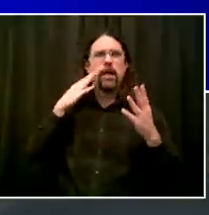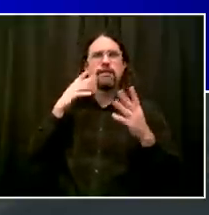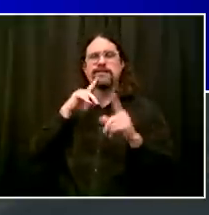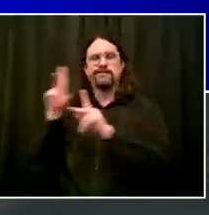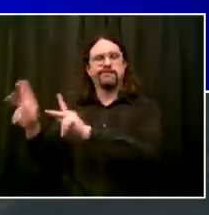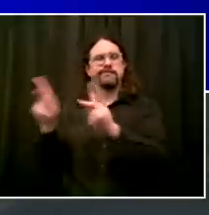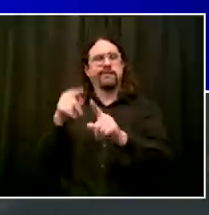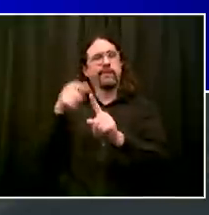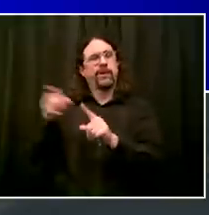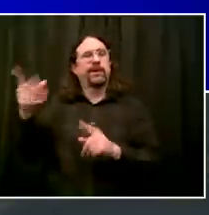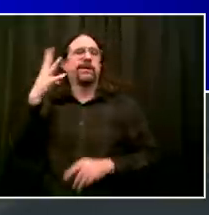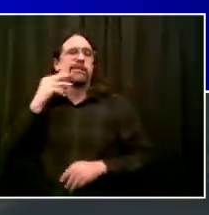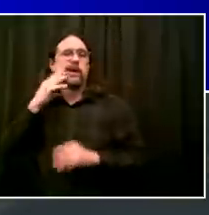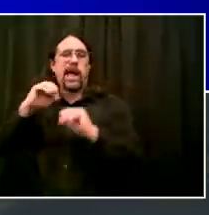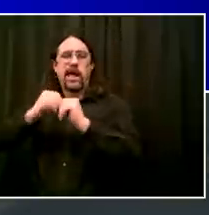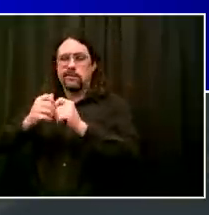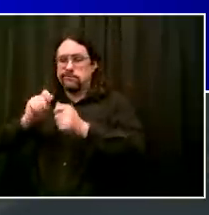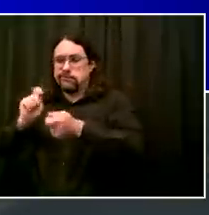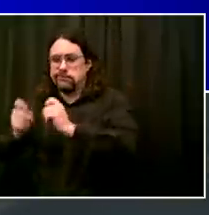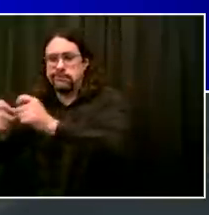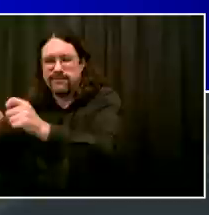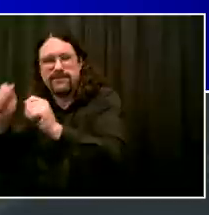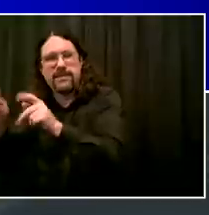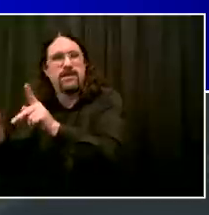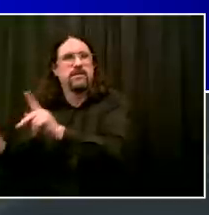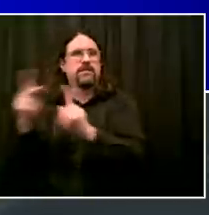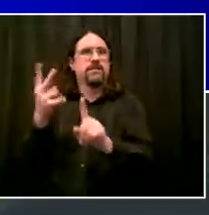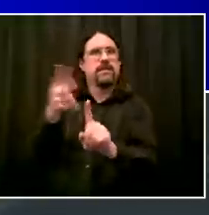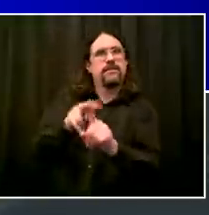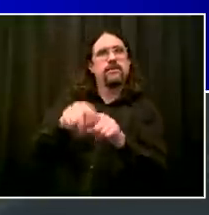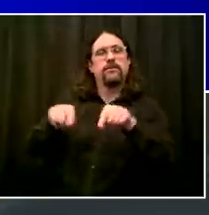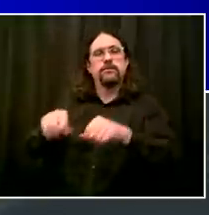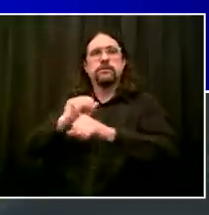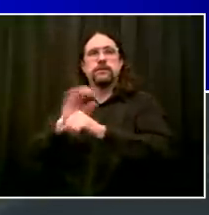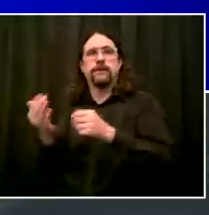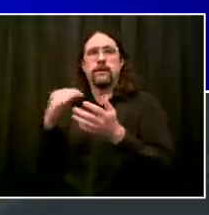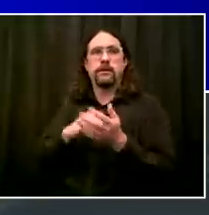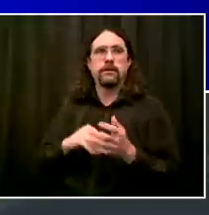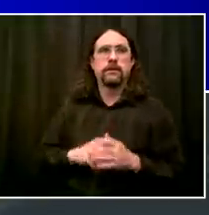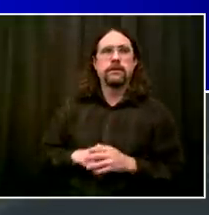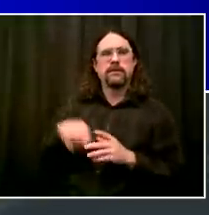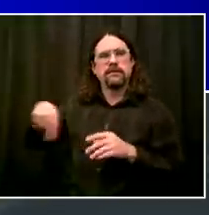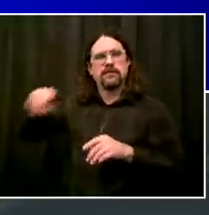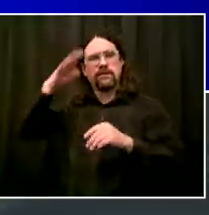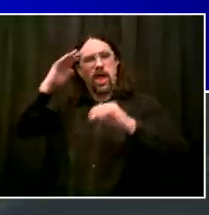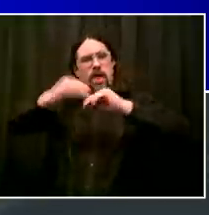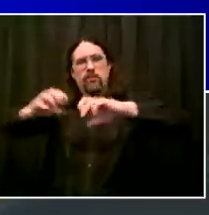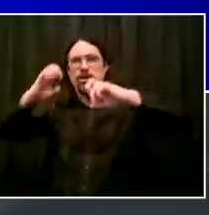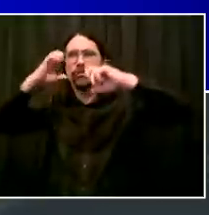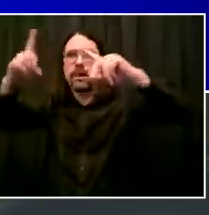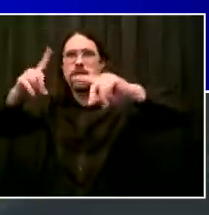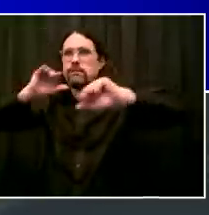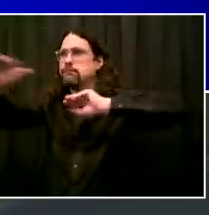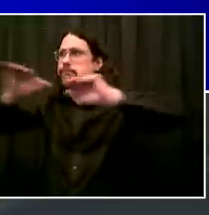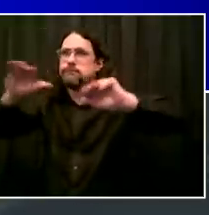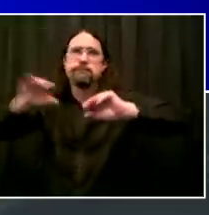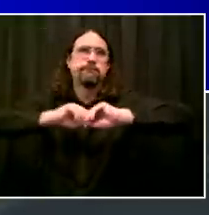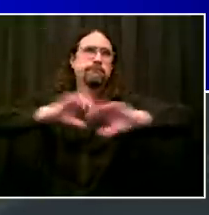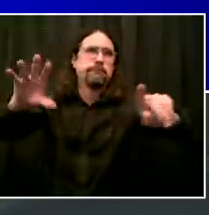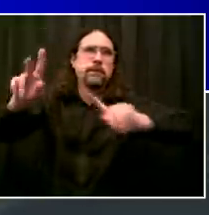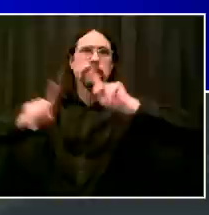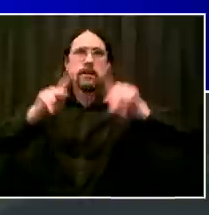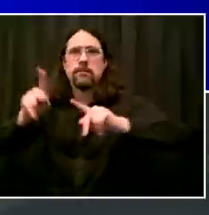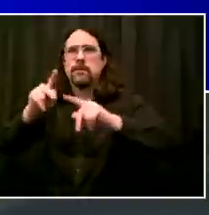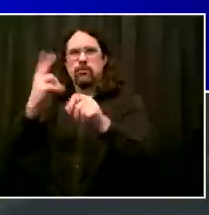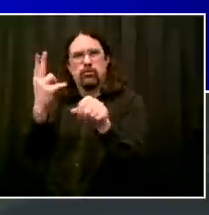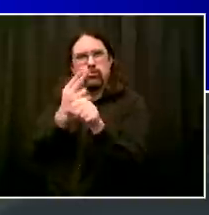safe. This is a very exciting new initiative because it is the best way